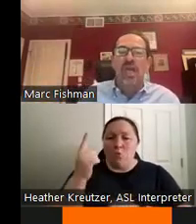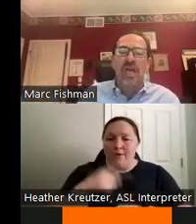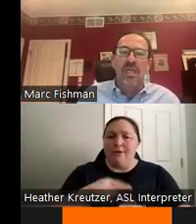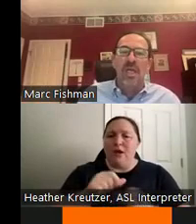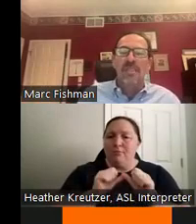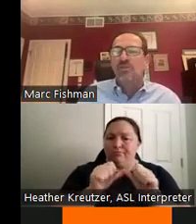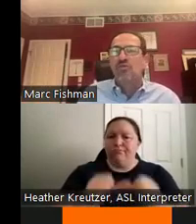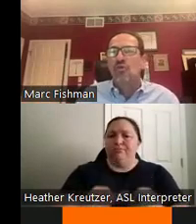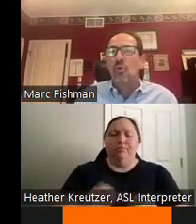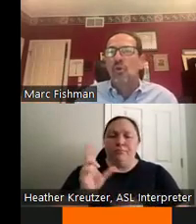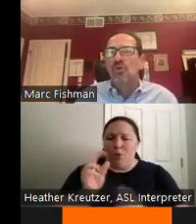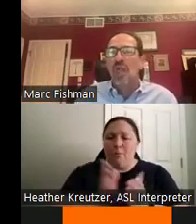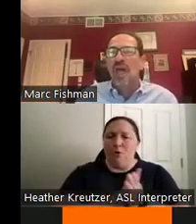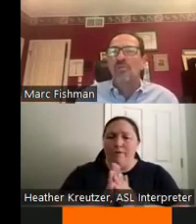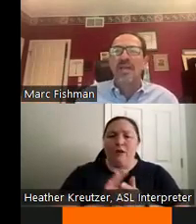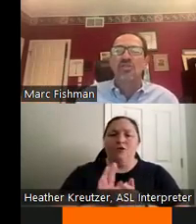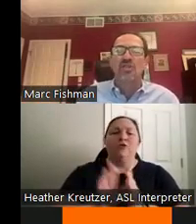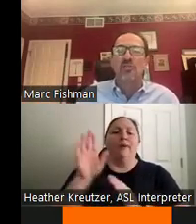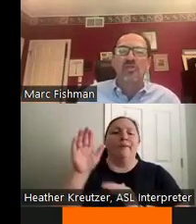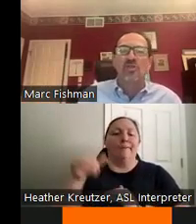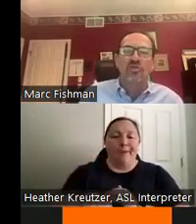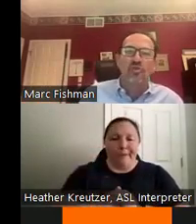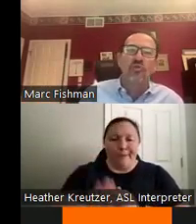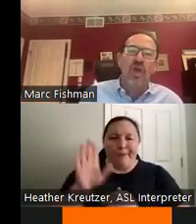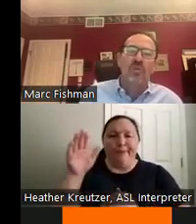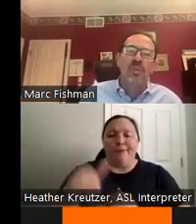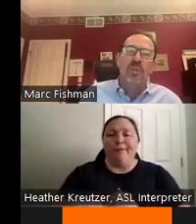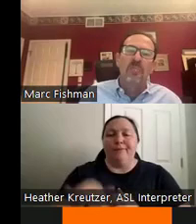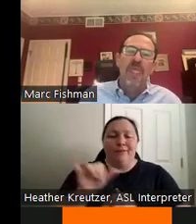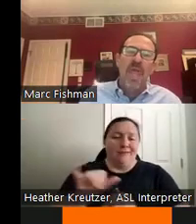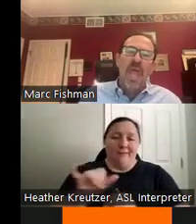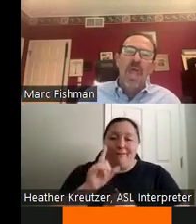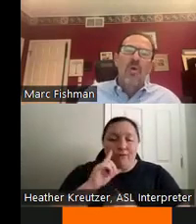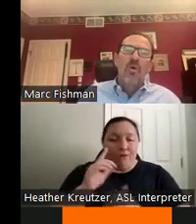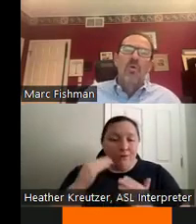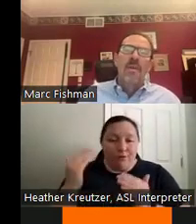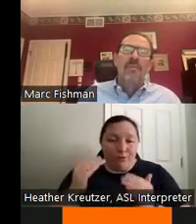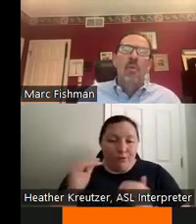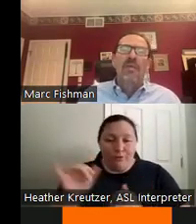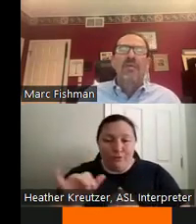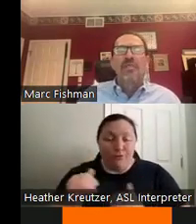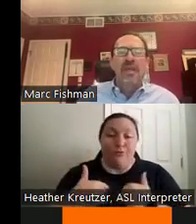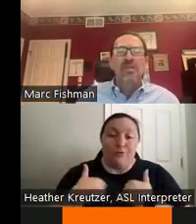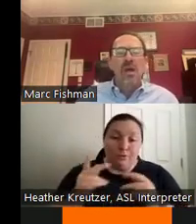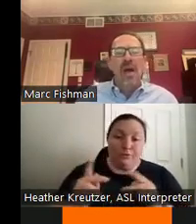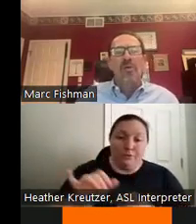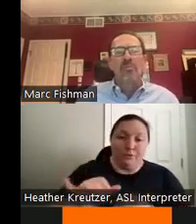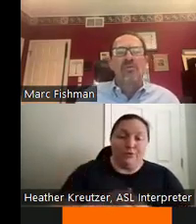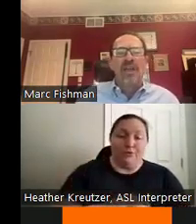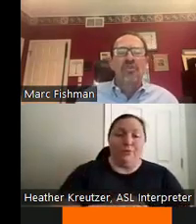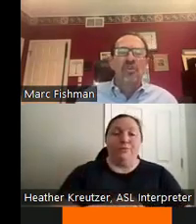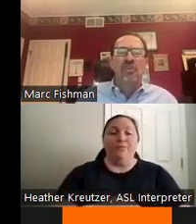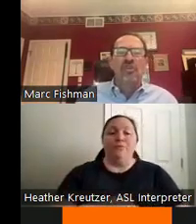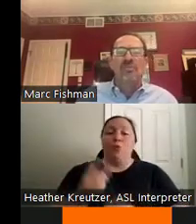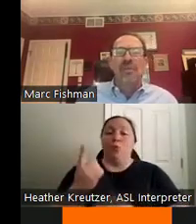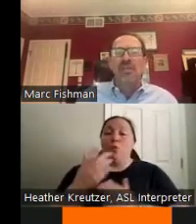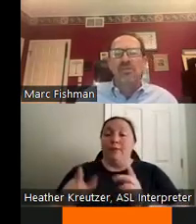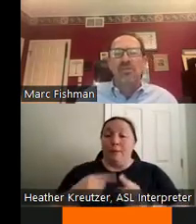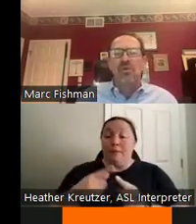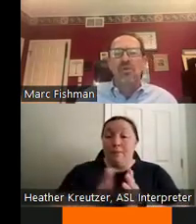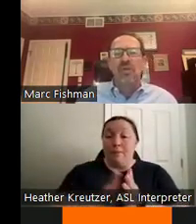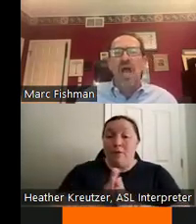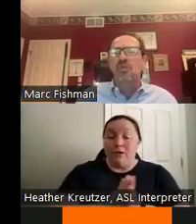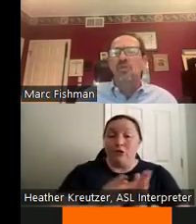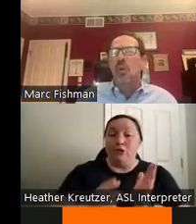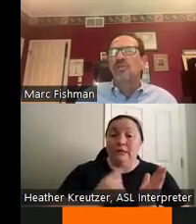every nanosecond. That's true across the lifespan. It's especially true for young people. Remember, one of the things about motivation is that sometimes